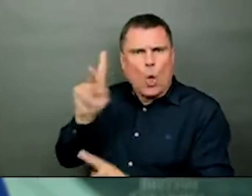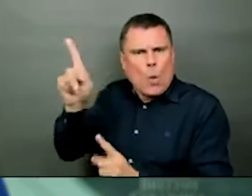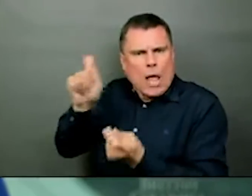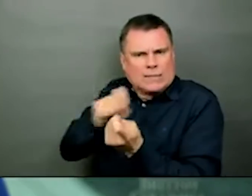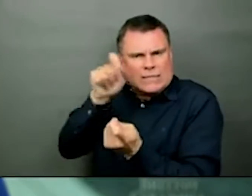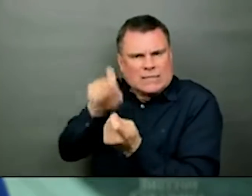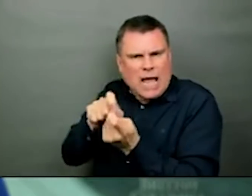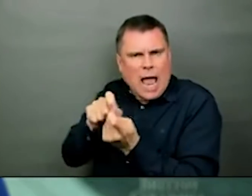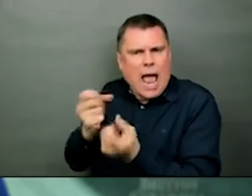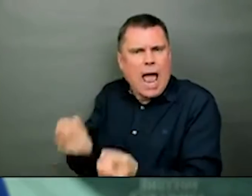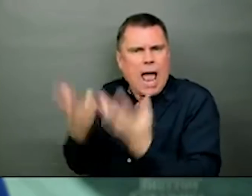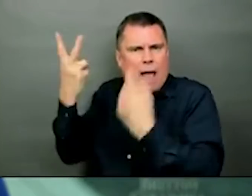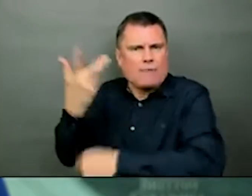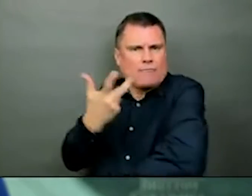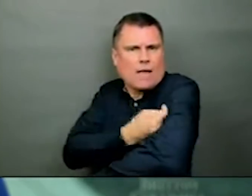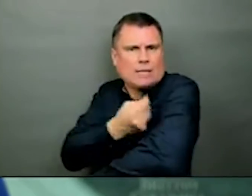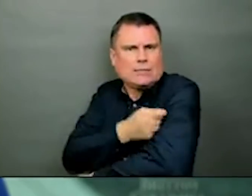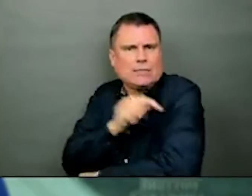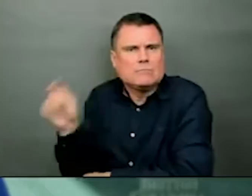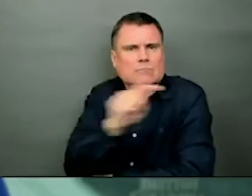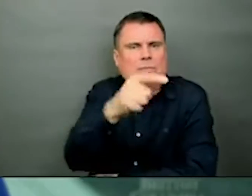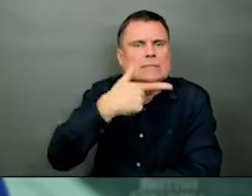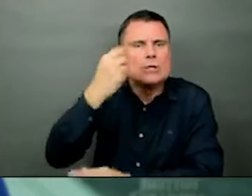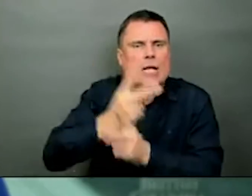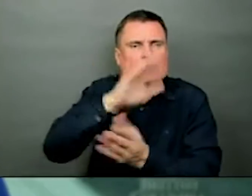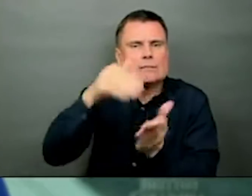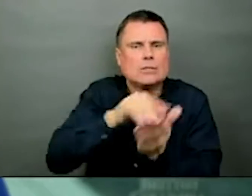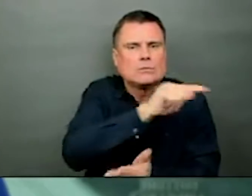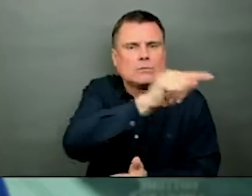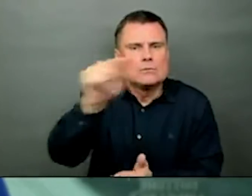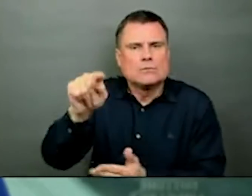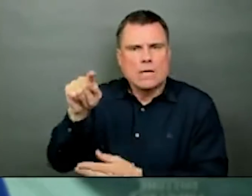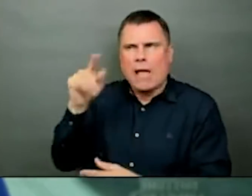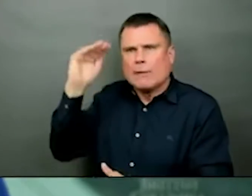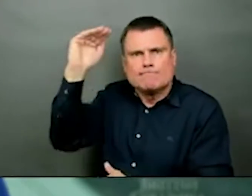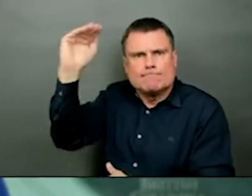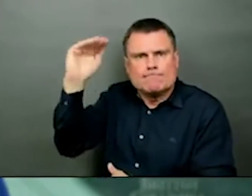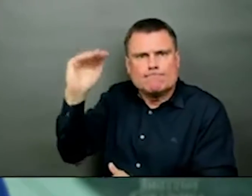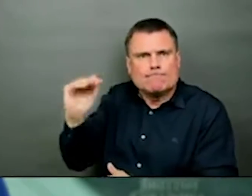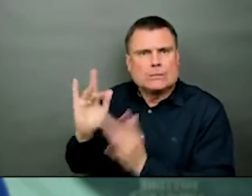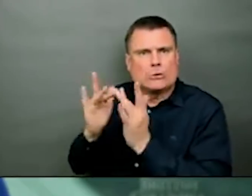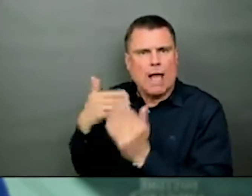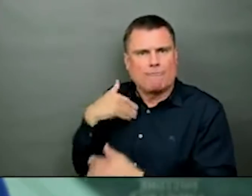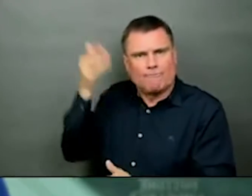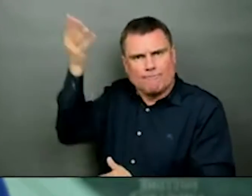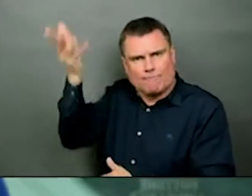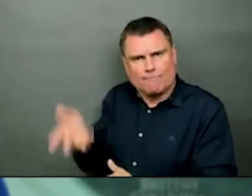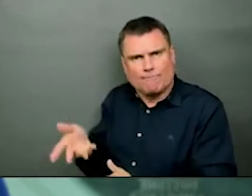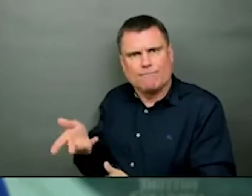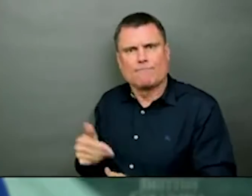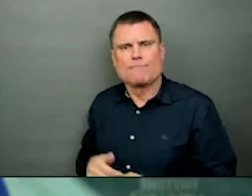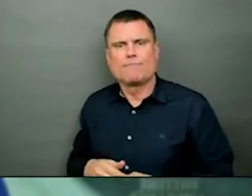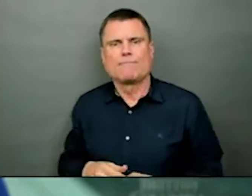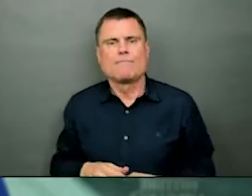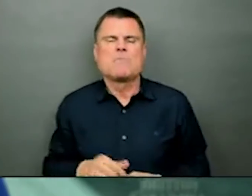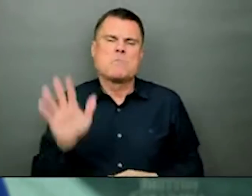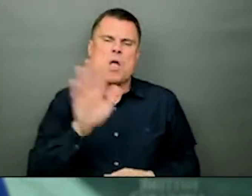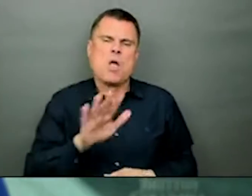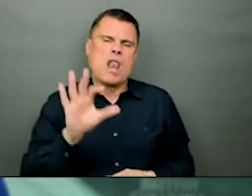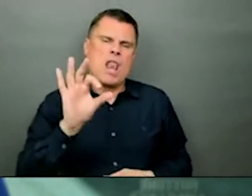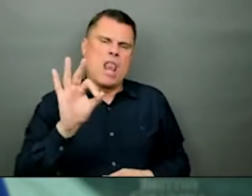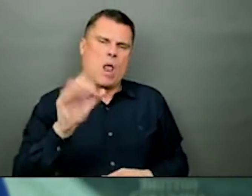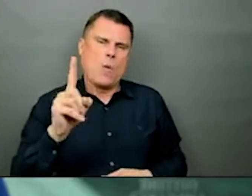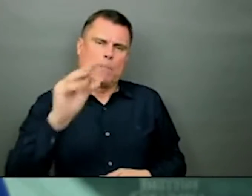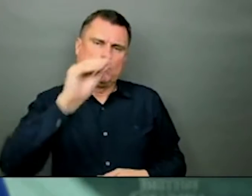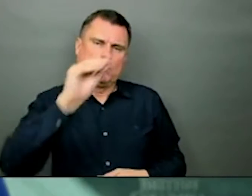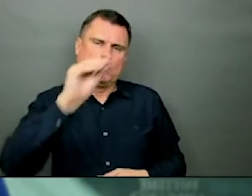in BC. You'll see that by care home. You'll see that the average for residents in care homes is 91% rate